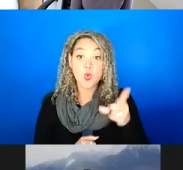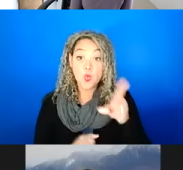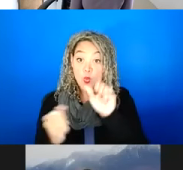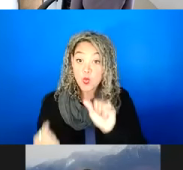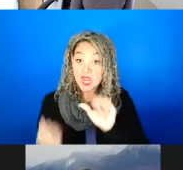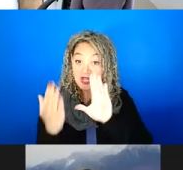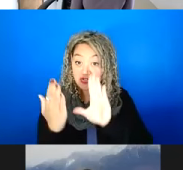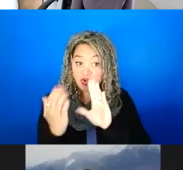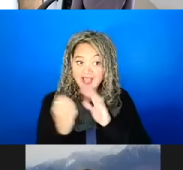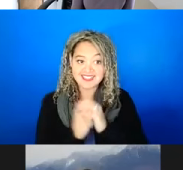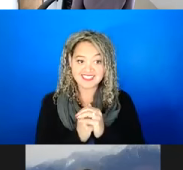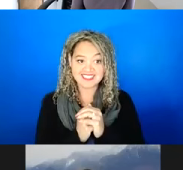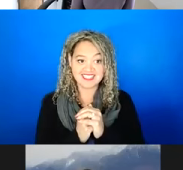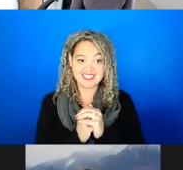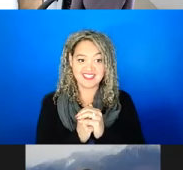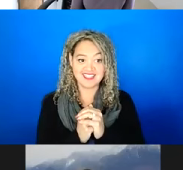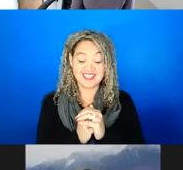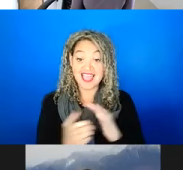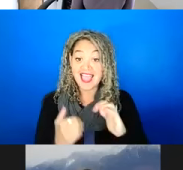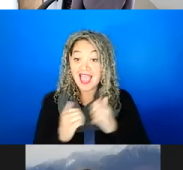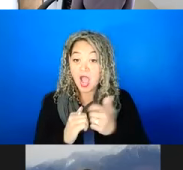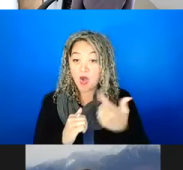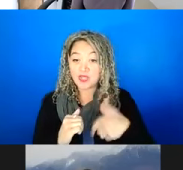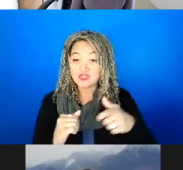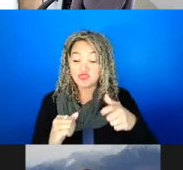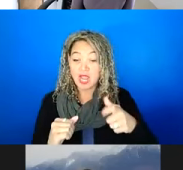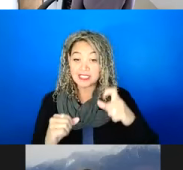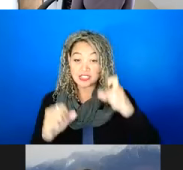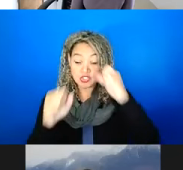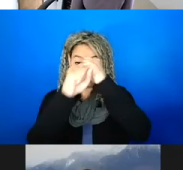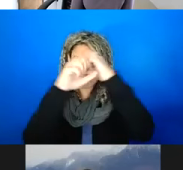way I tried to conceptualize it,